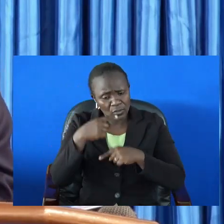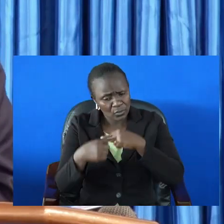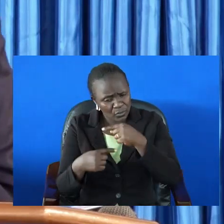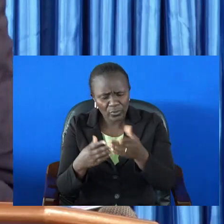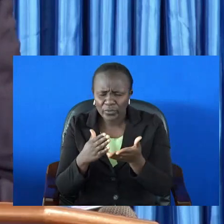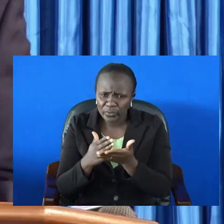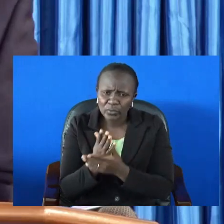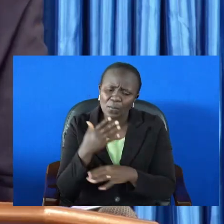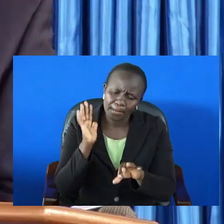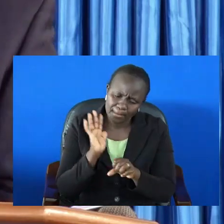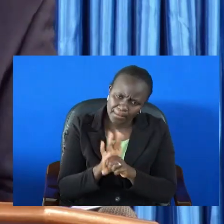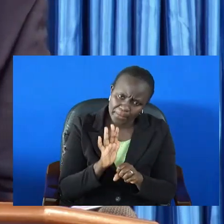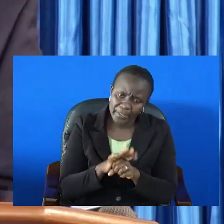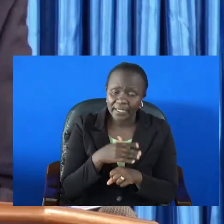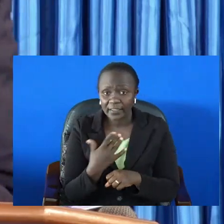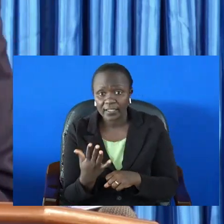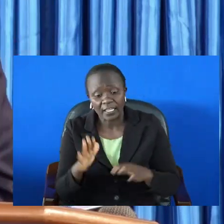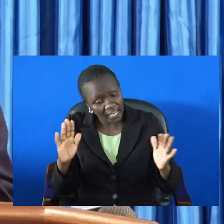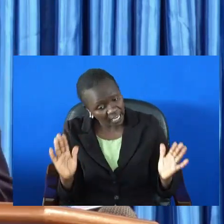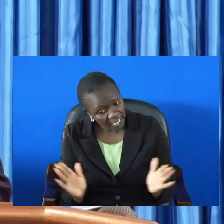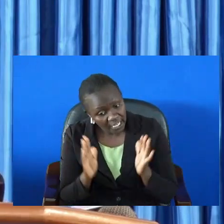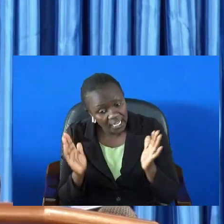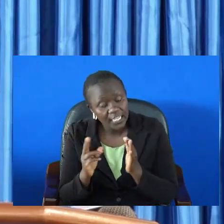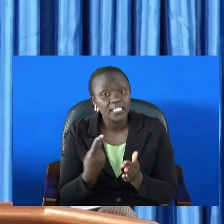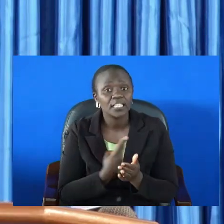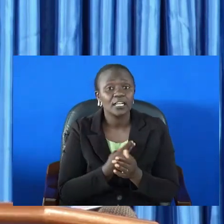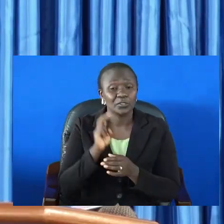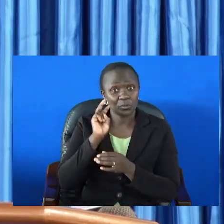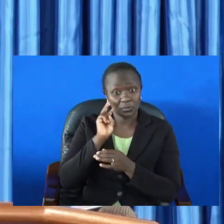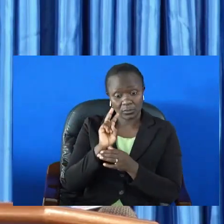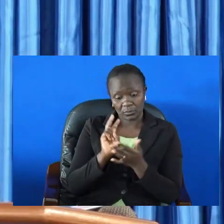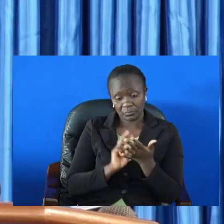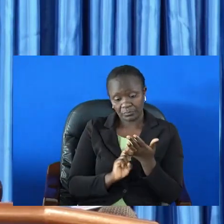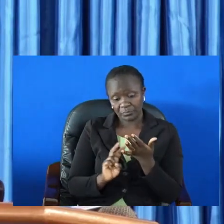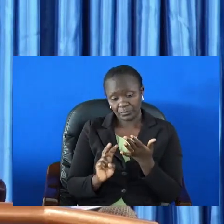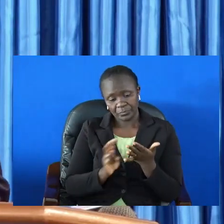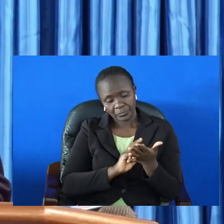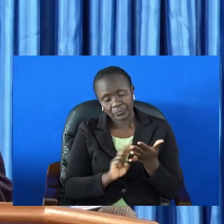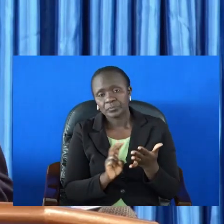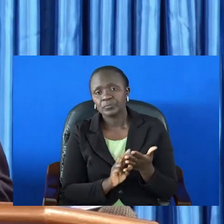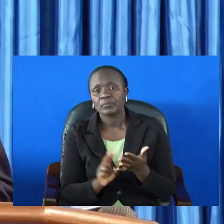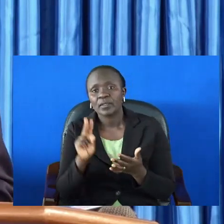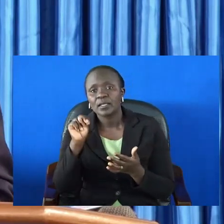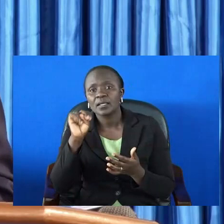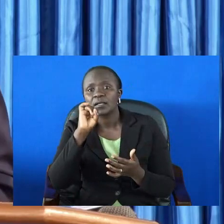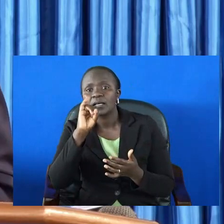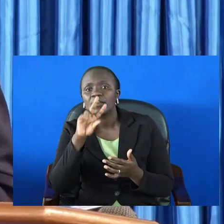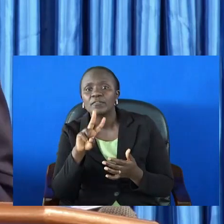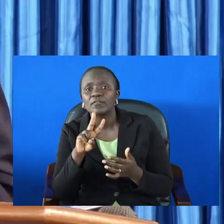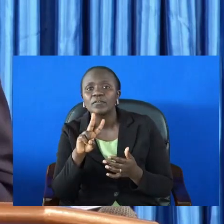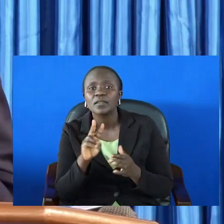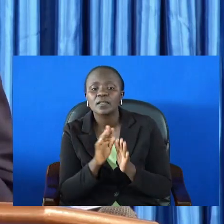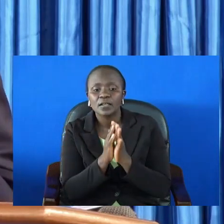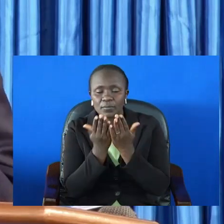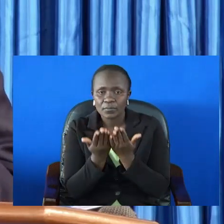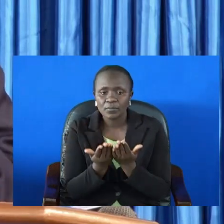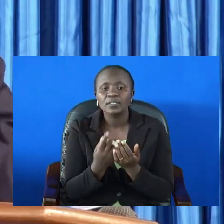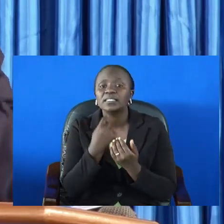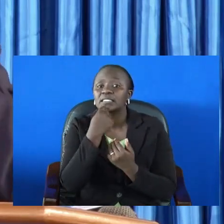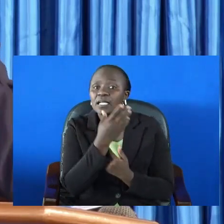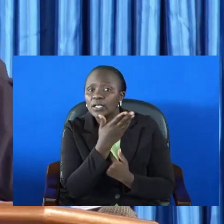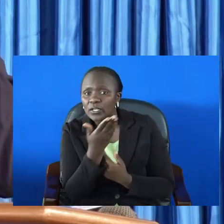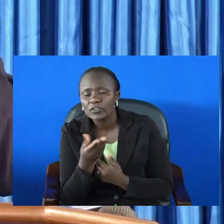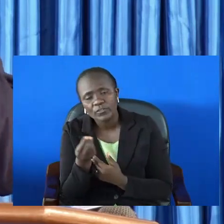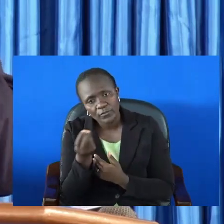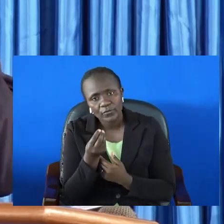many things that are encouraging us to look unto this. And I will read in an NIV version, then expound them in